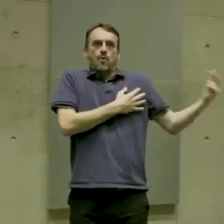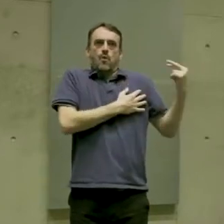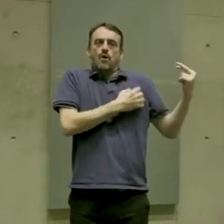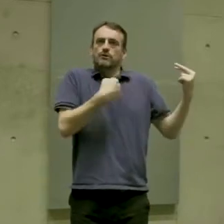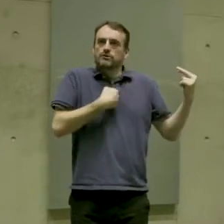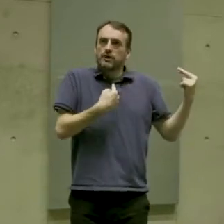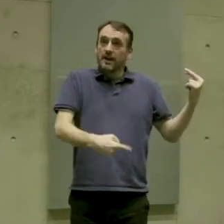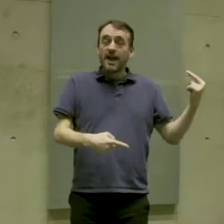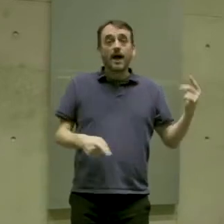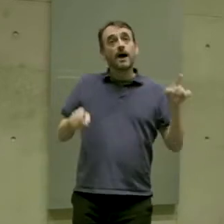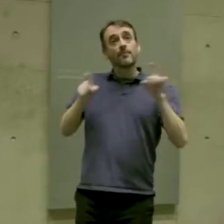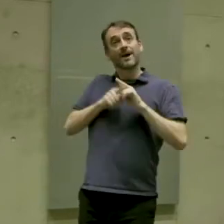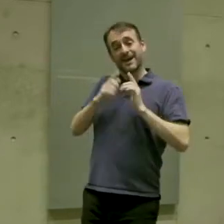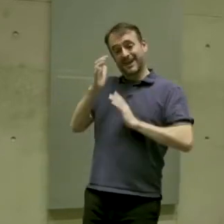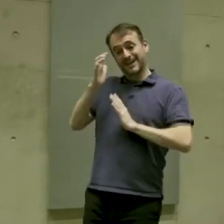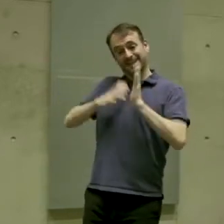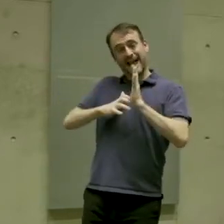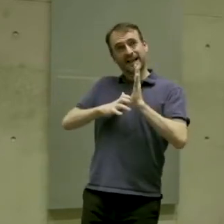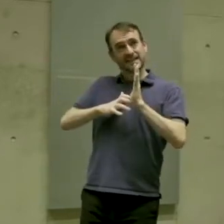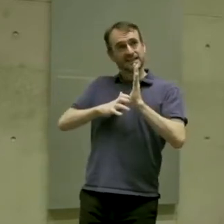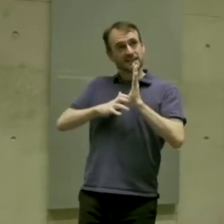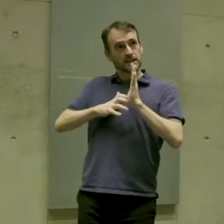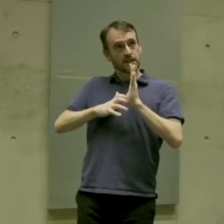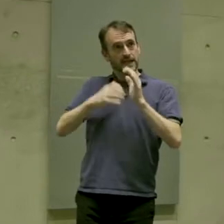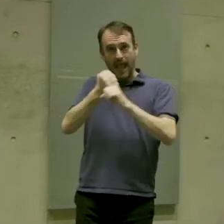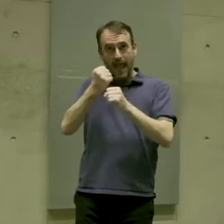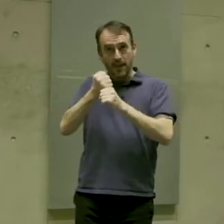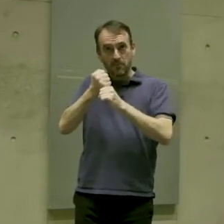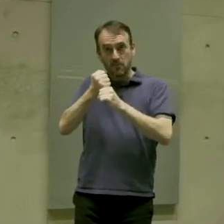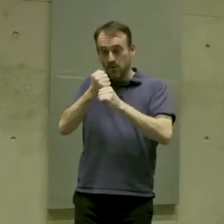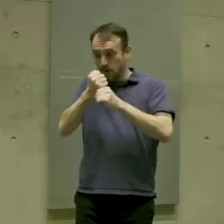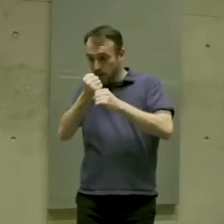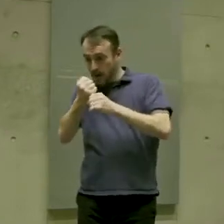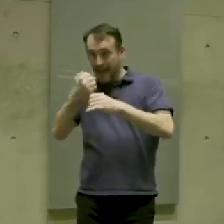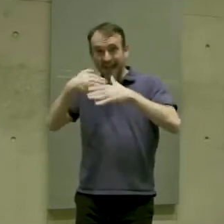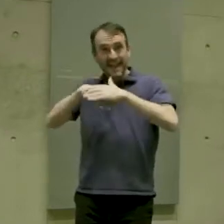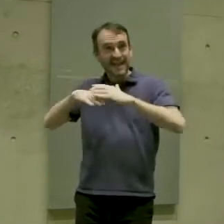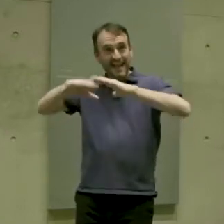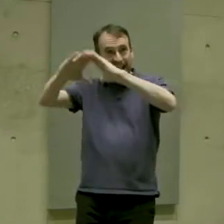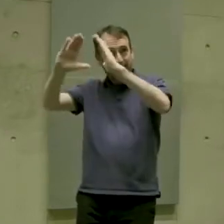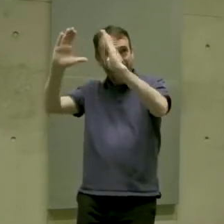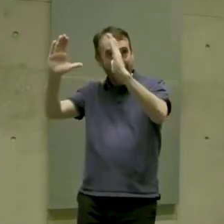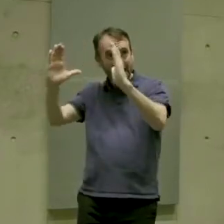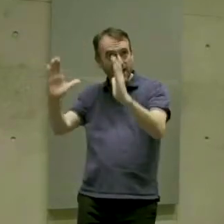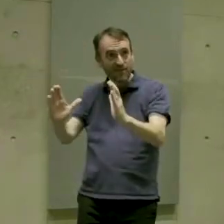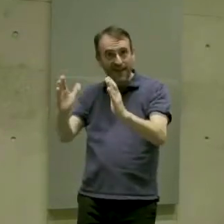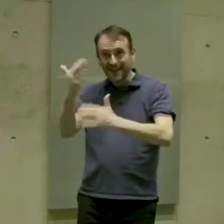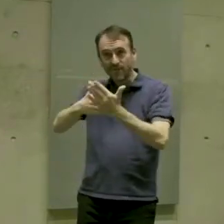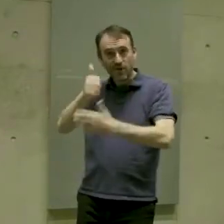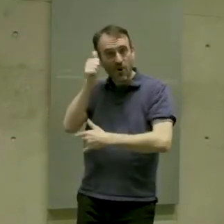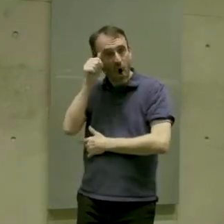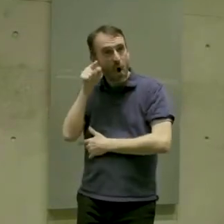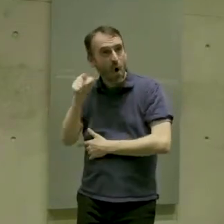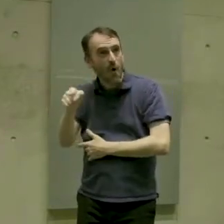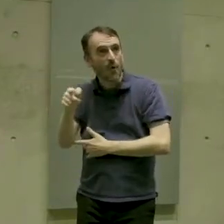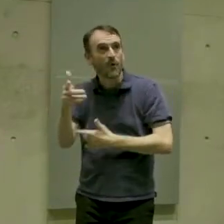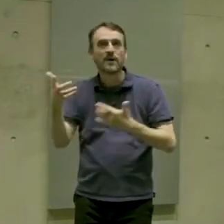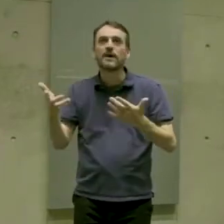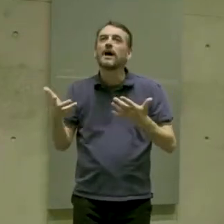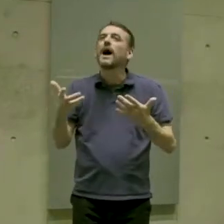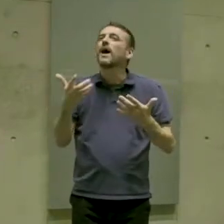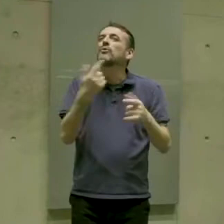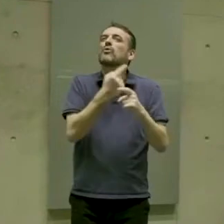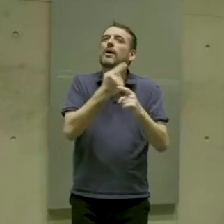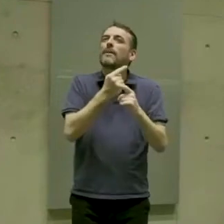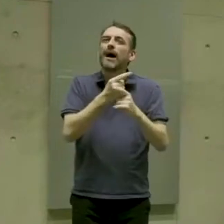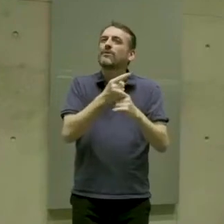adventure games, we were never really alone in that cave. I'm not just talking about enemies or non-player characters here.